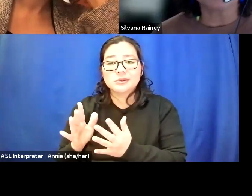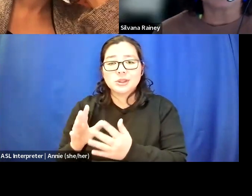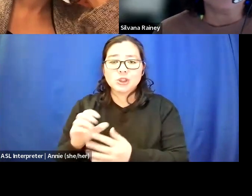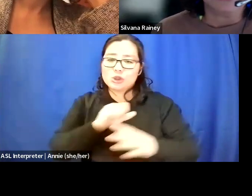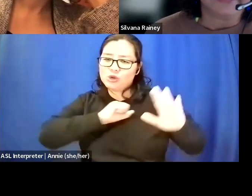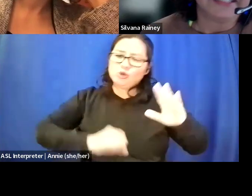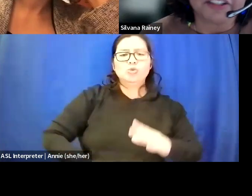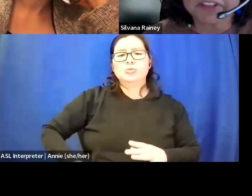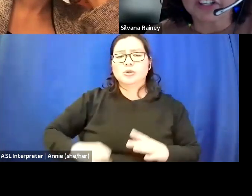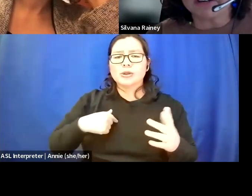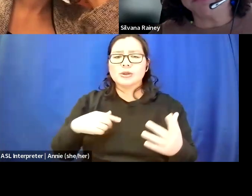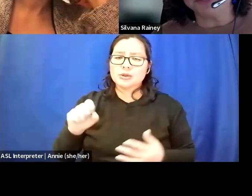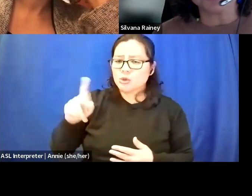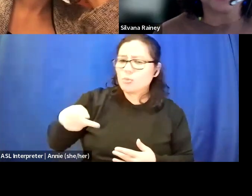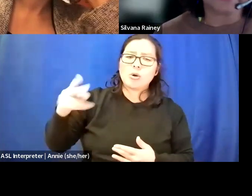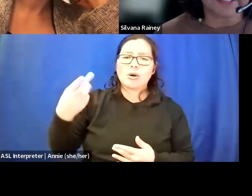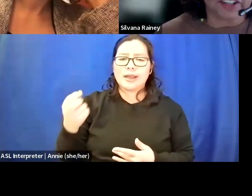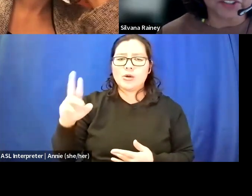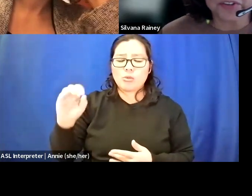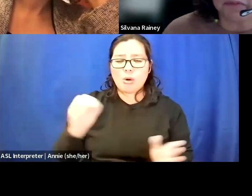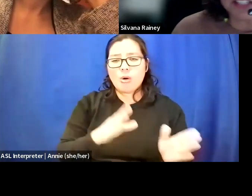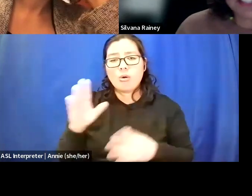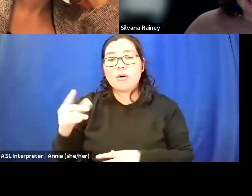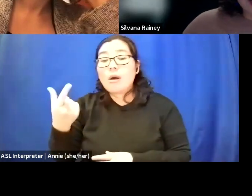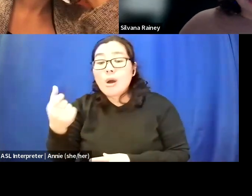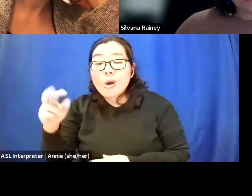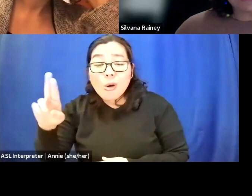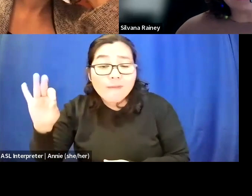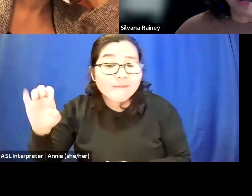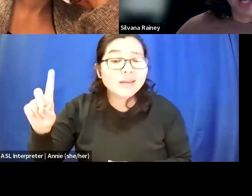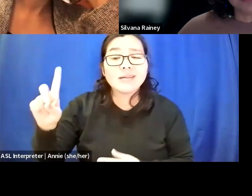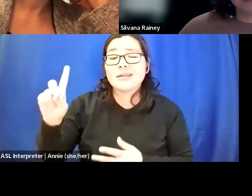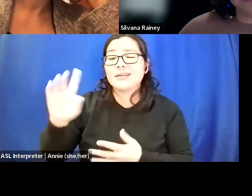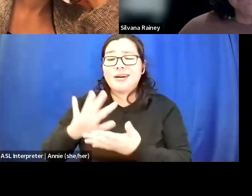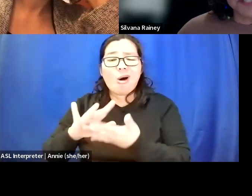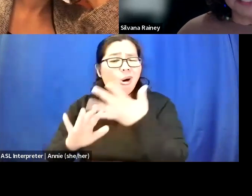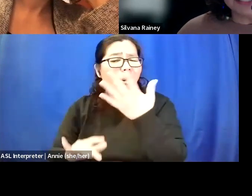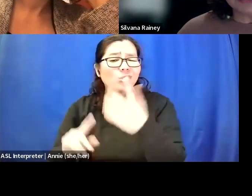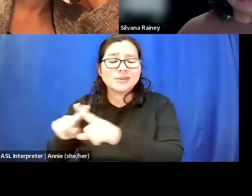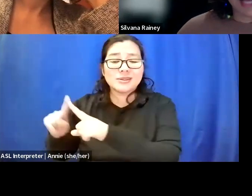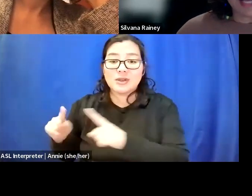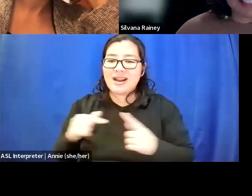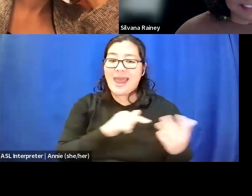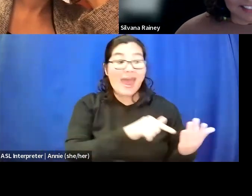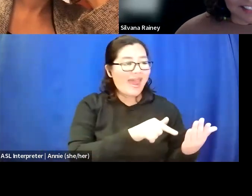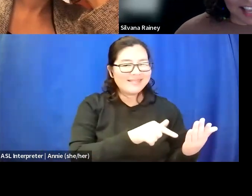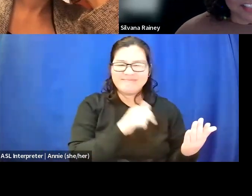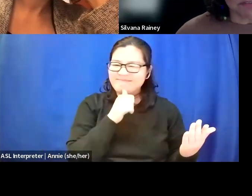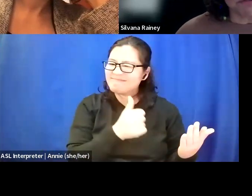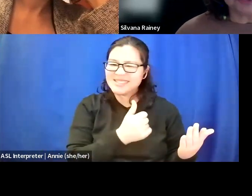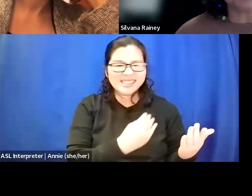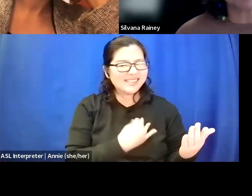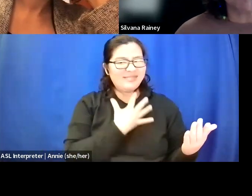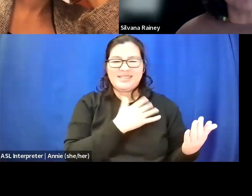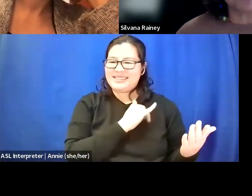superheroes, and you know, even Garfield and all those comics. And it did not give me that sense